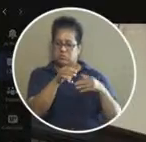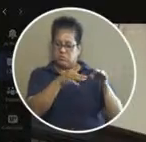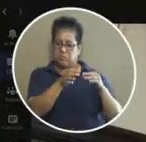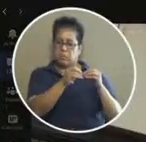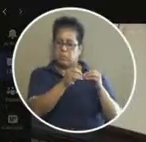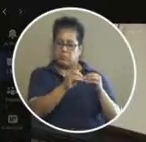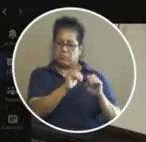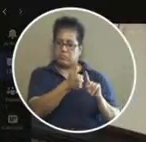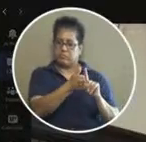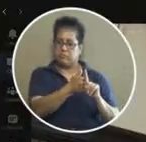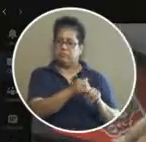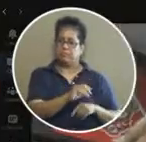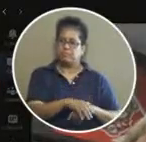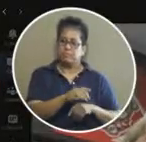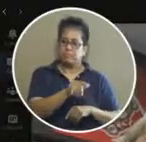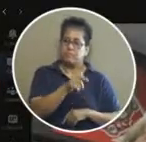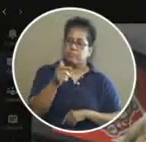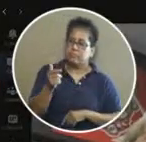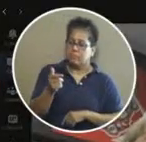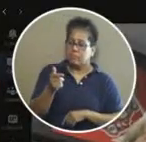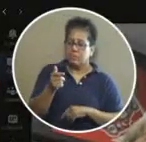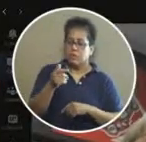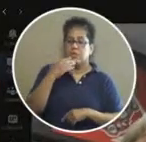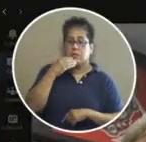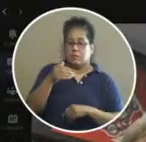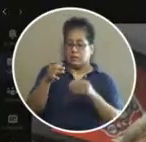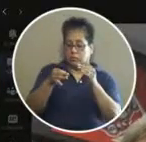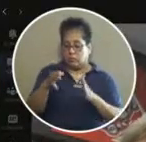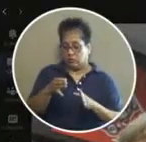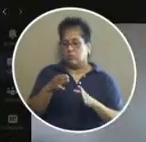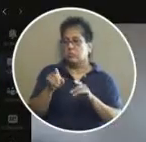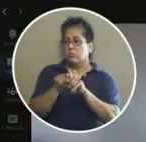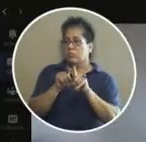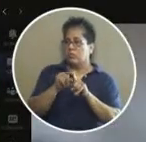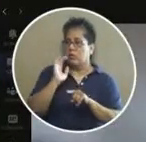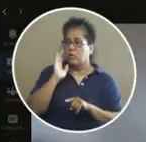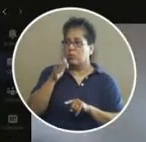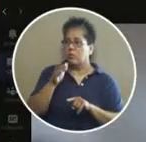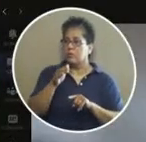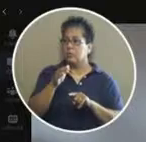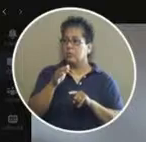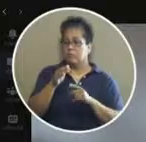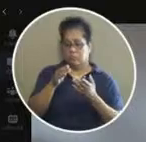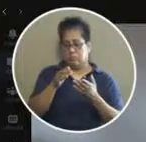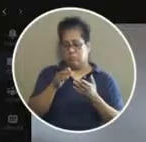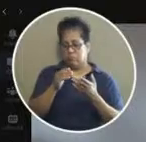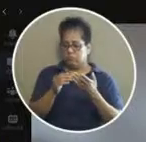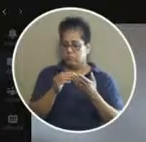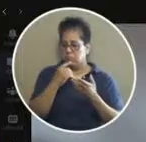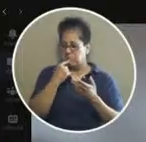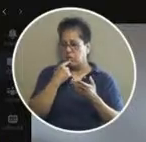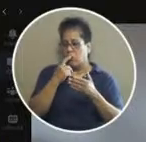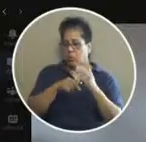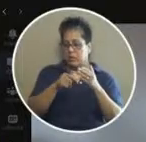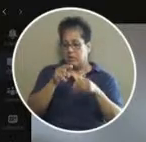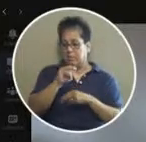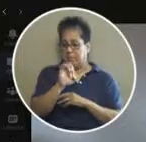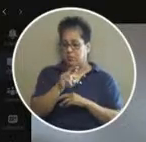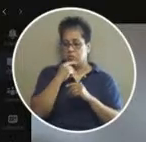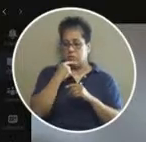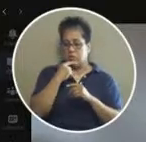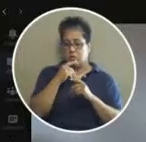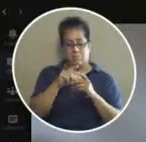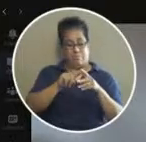you, Judge. Thank you very much, Mayor. And I'd like to reiterate what the mayor just said, and that is from the very